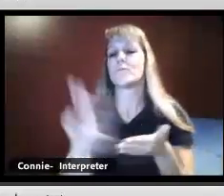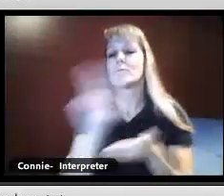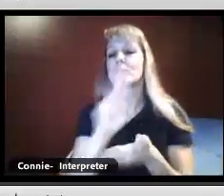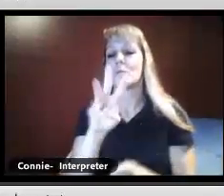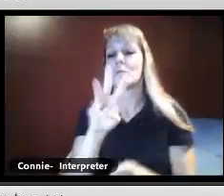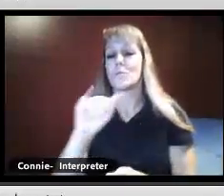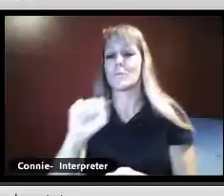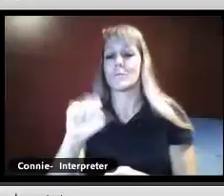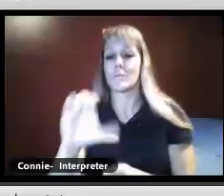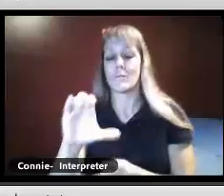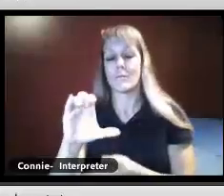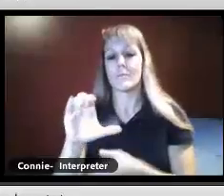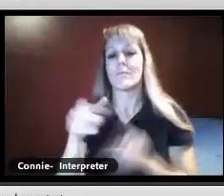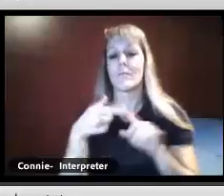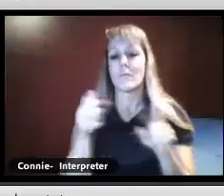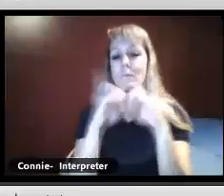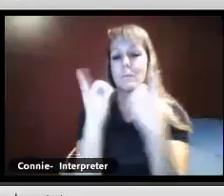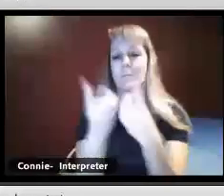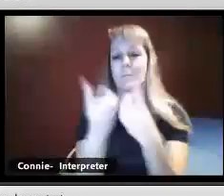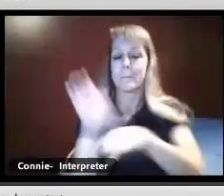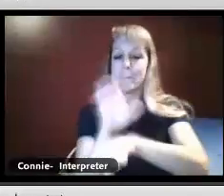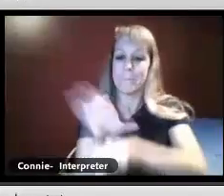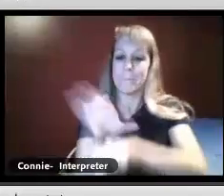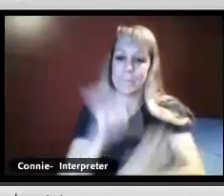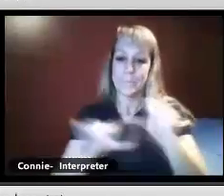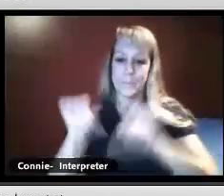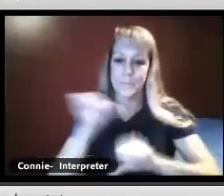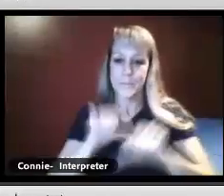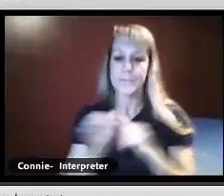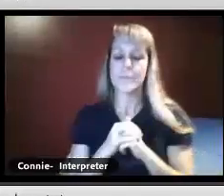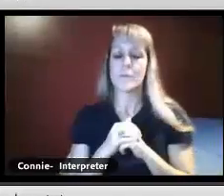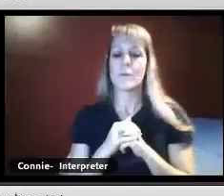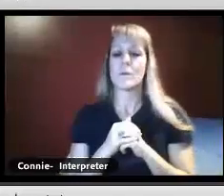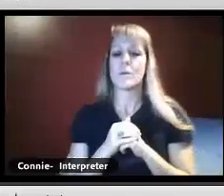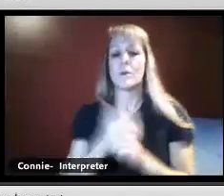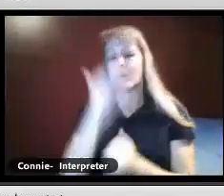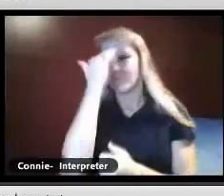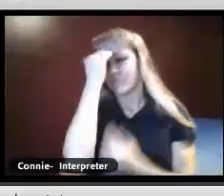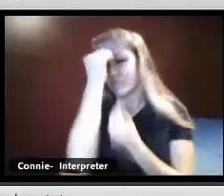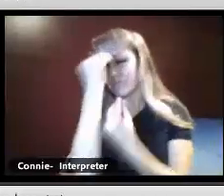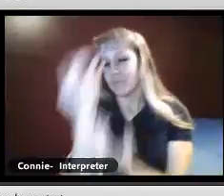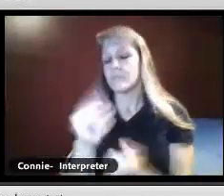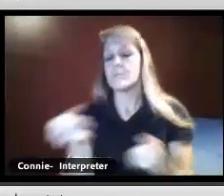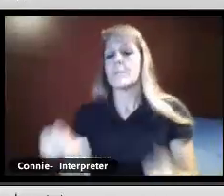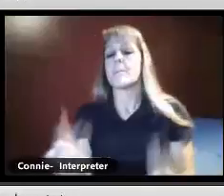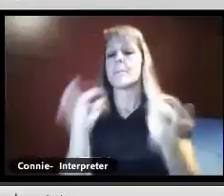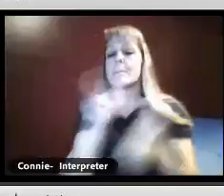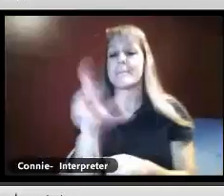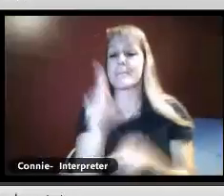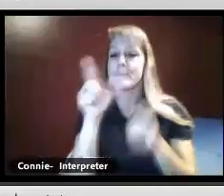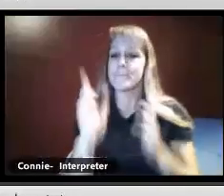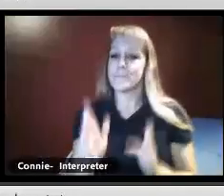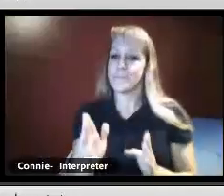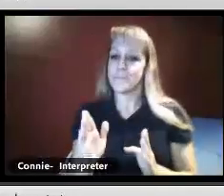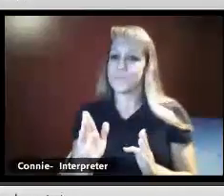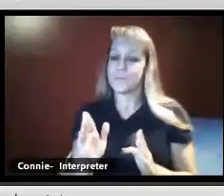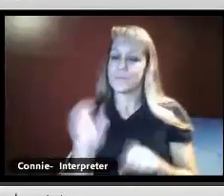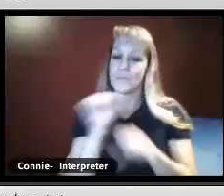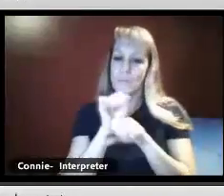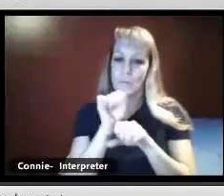It's actually based out of the Department of Computer Sciences, although please know that many librarians do